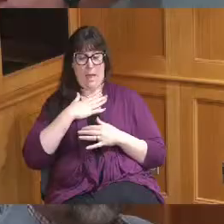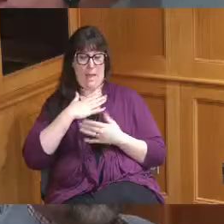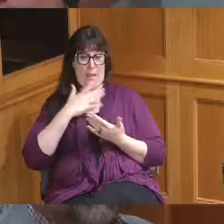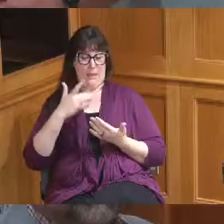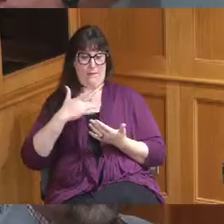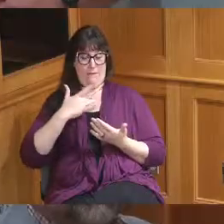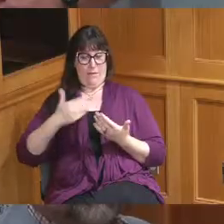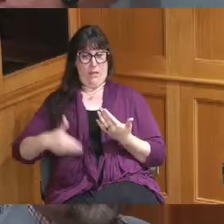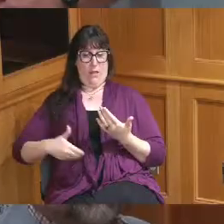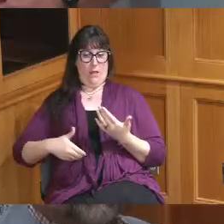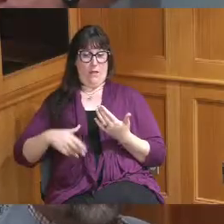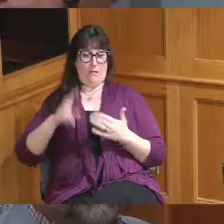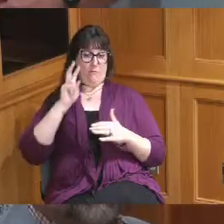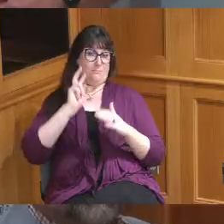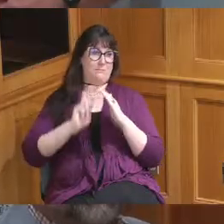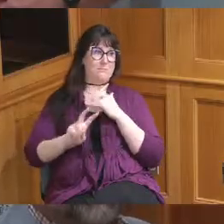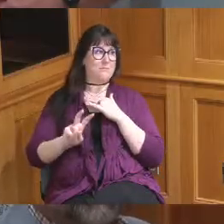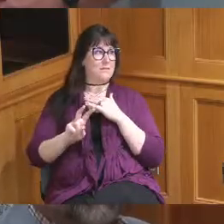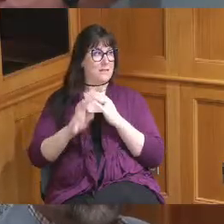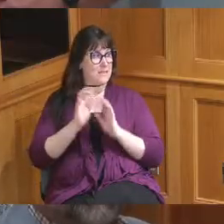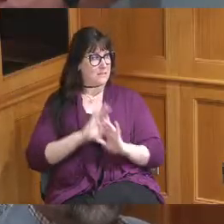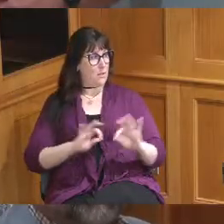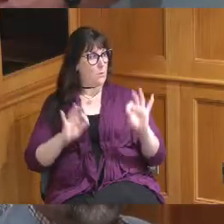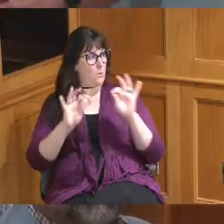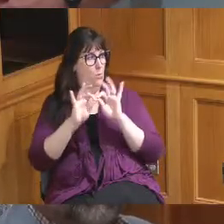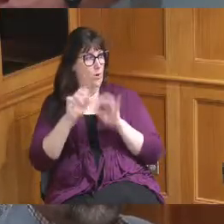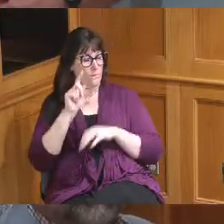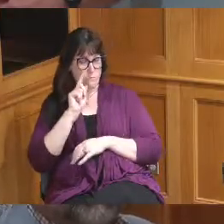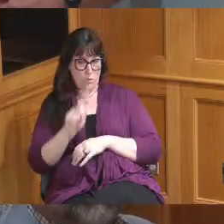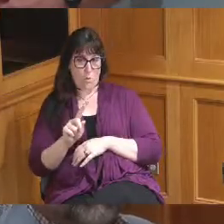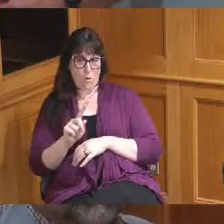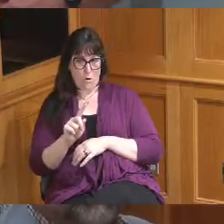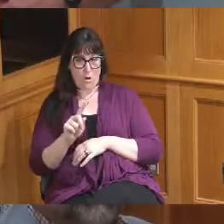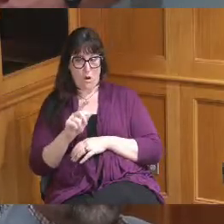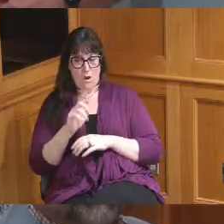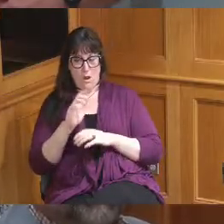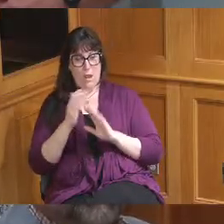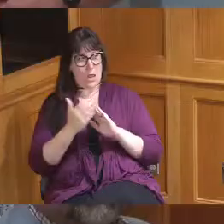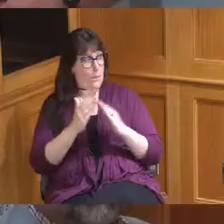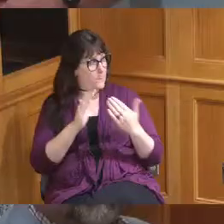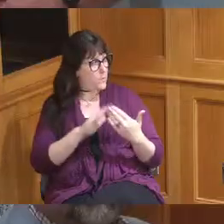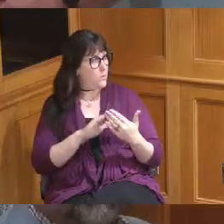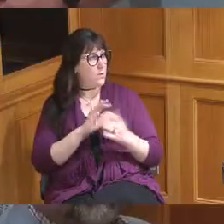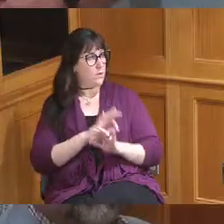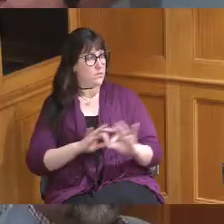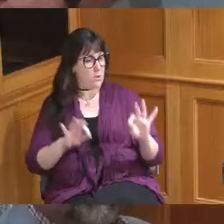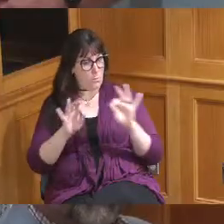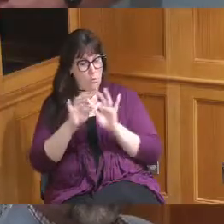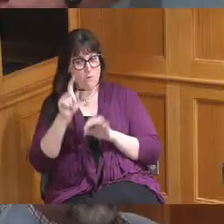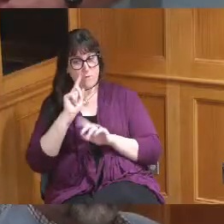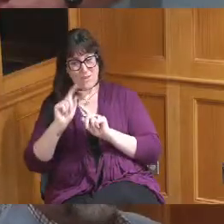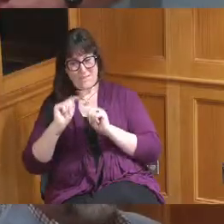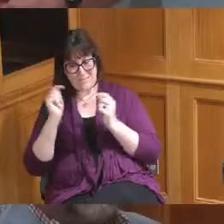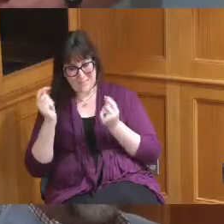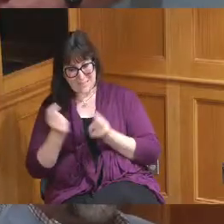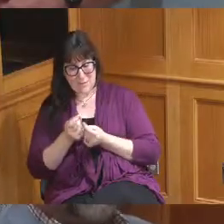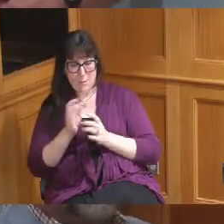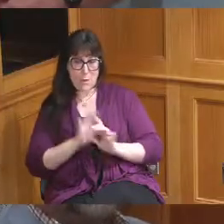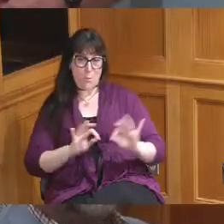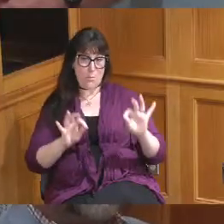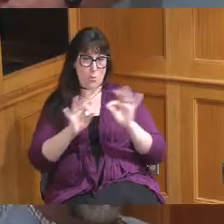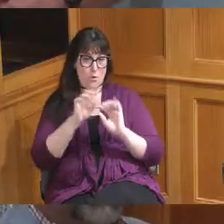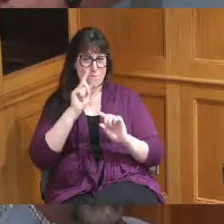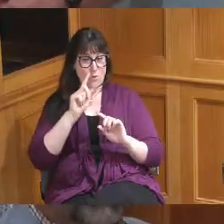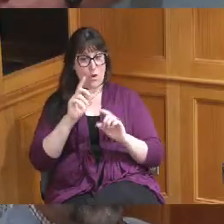see down the road as to what is important for community, what's important for the team, what's important for